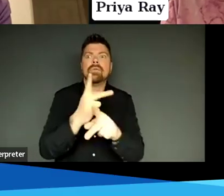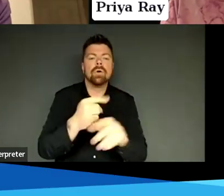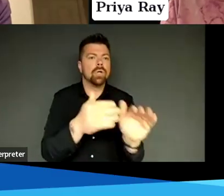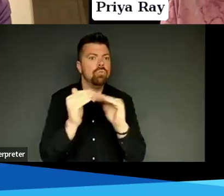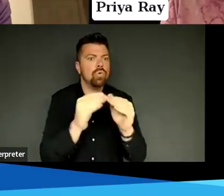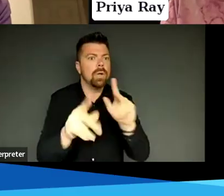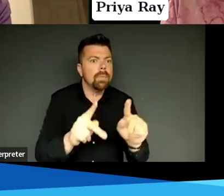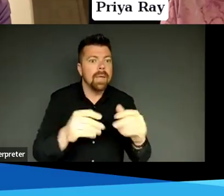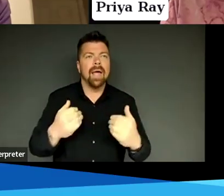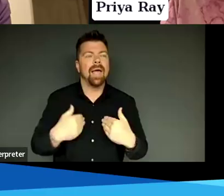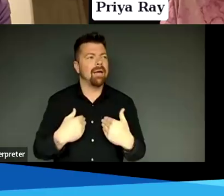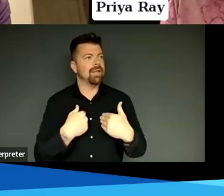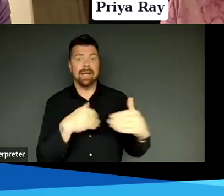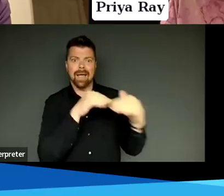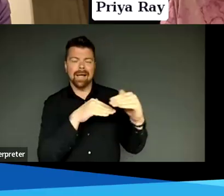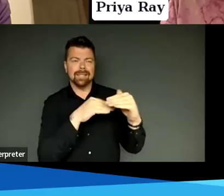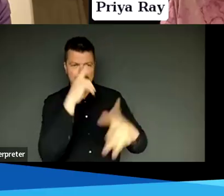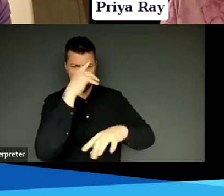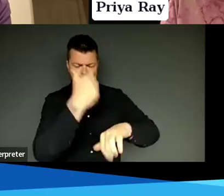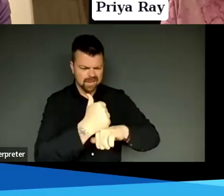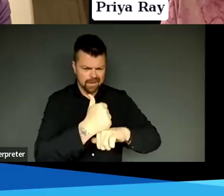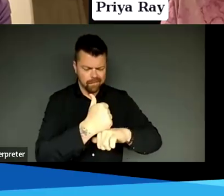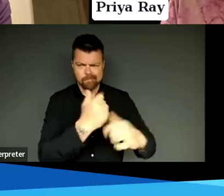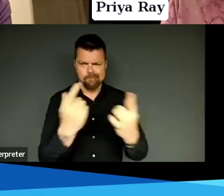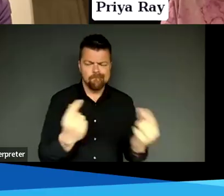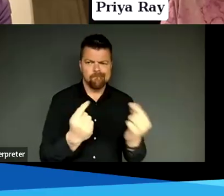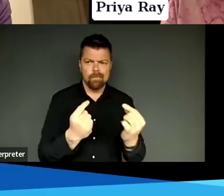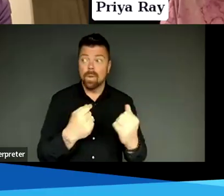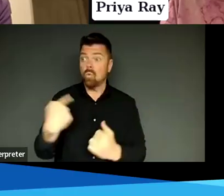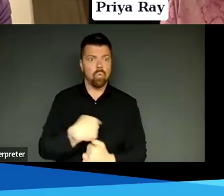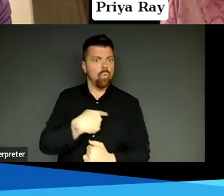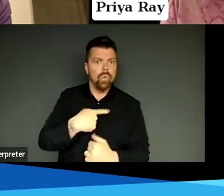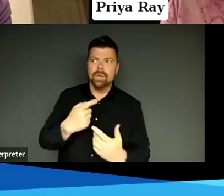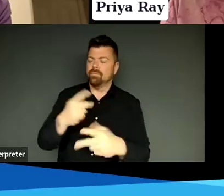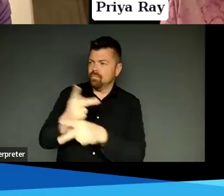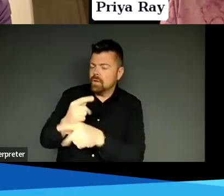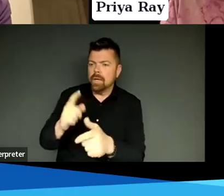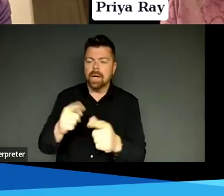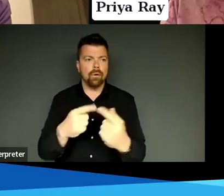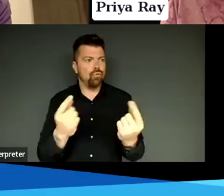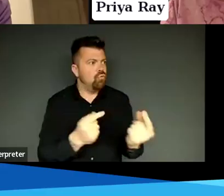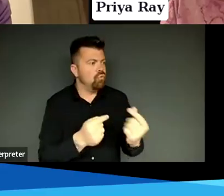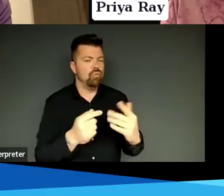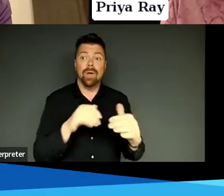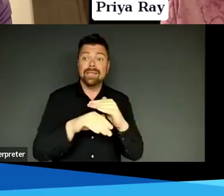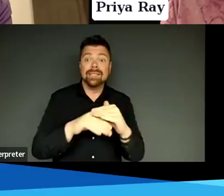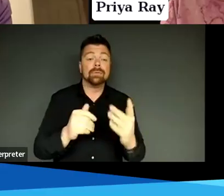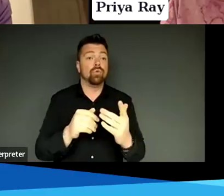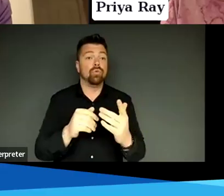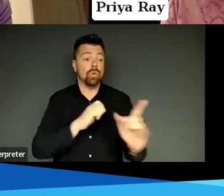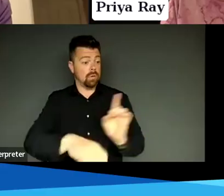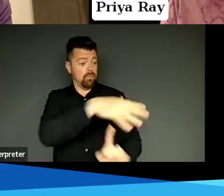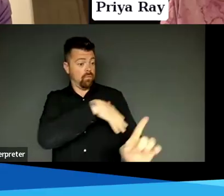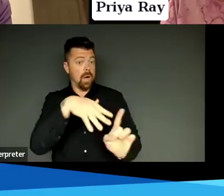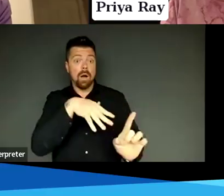of mind, and we're like doing this and figuring it out together. We're finding accessible outdoor spaces.